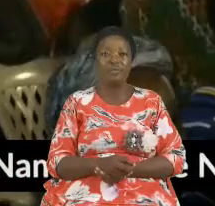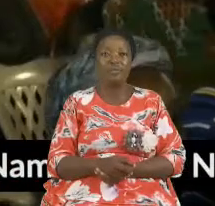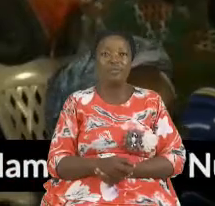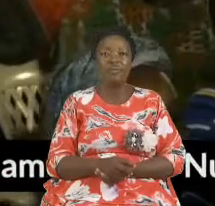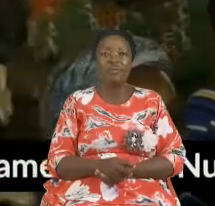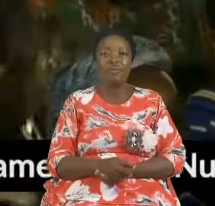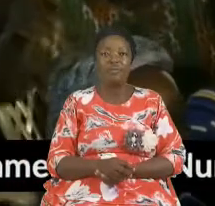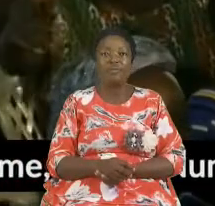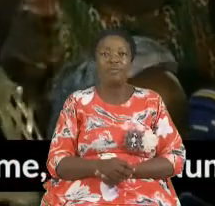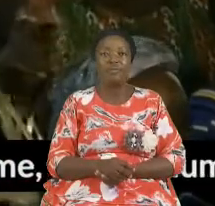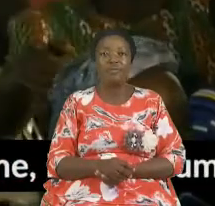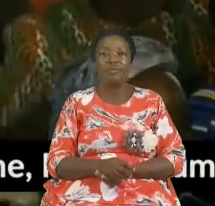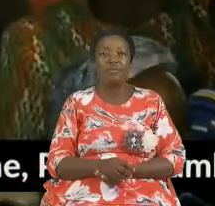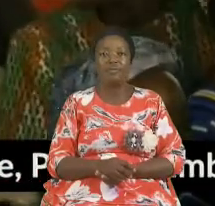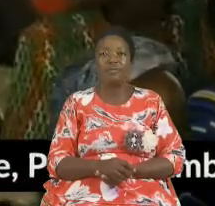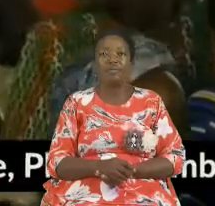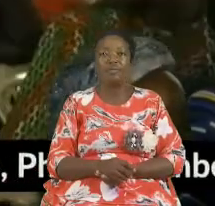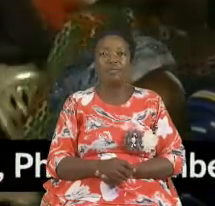to write.